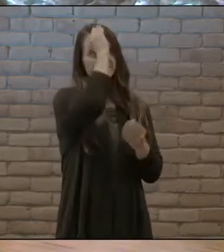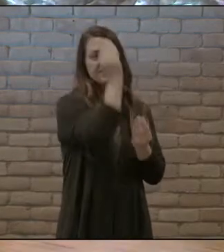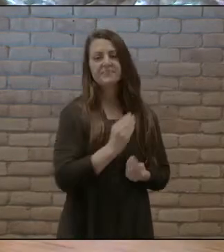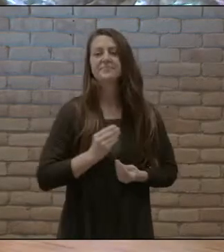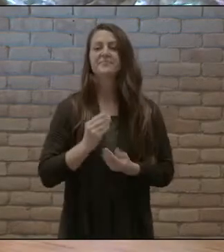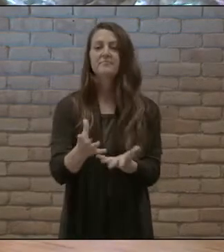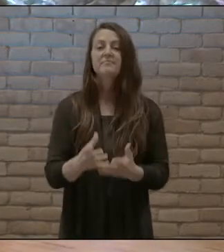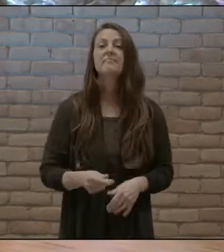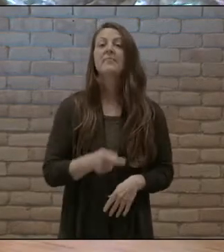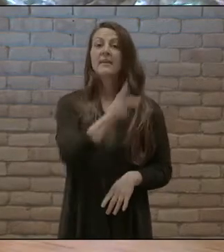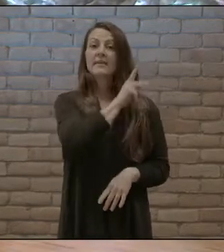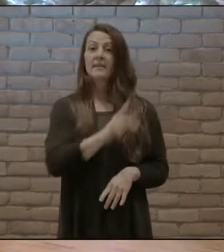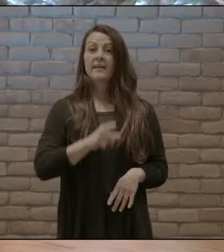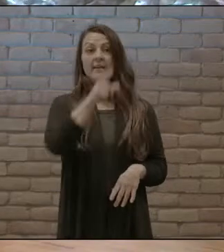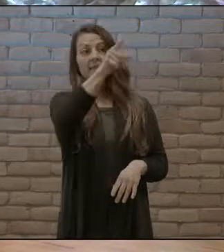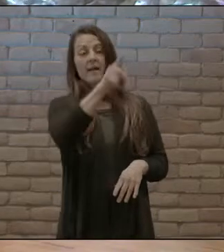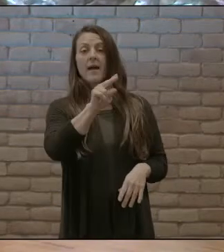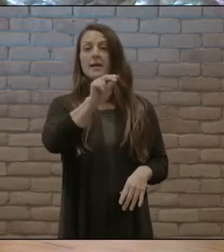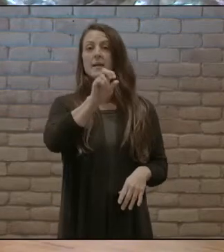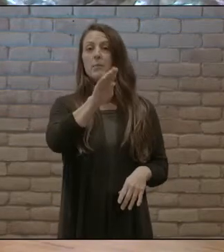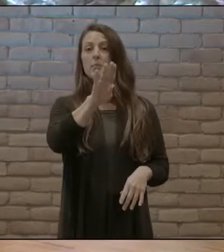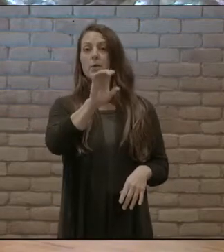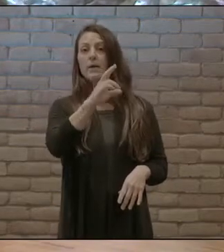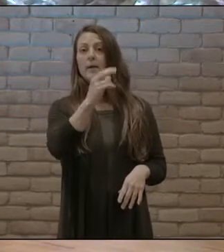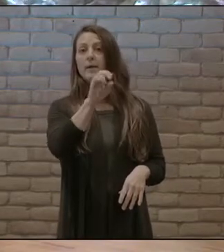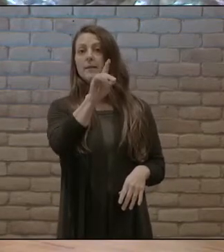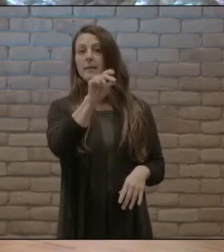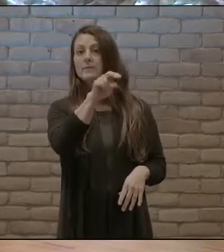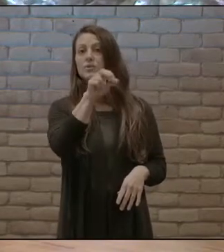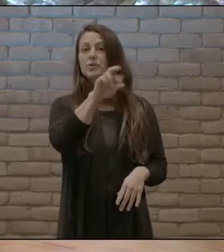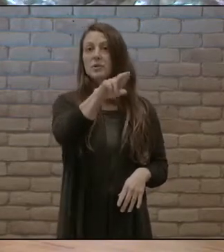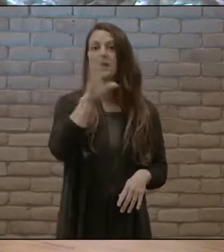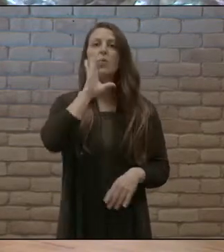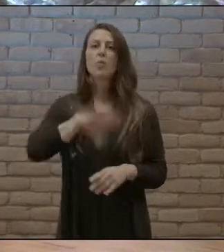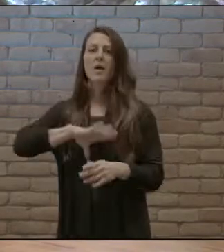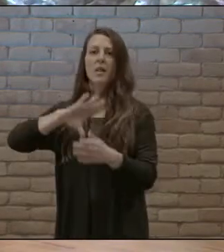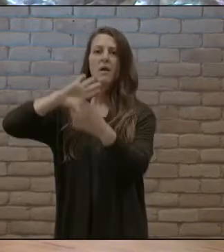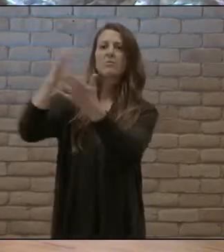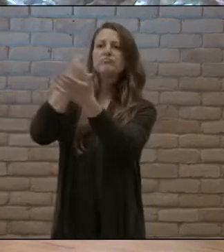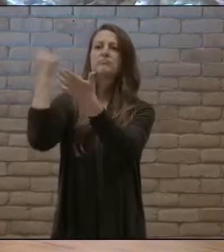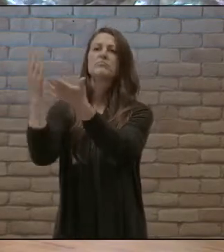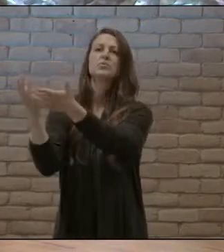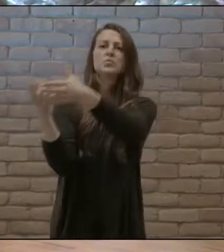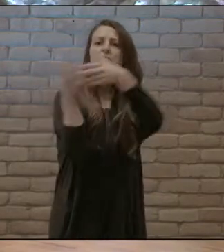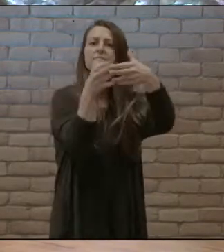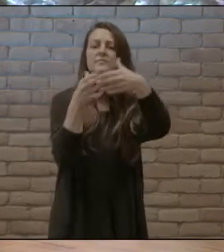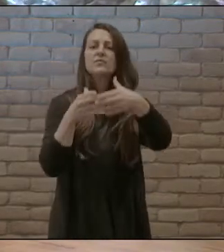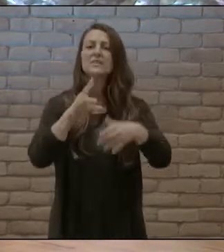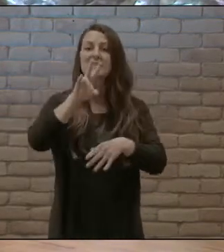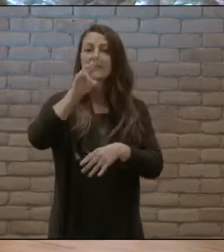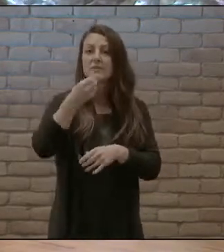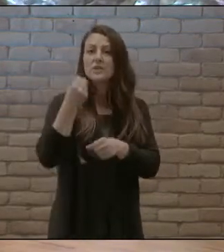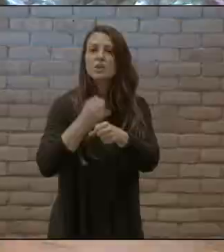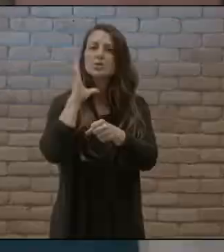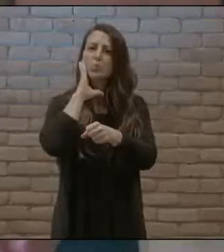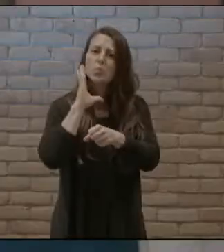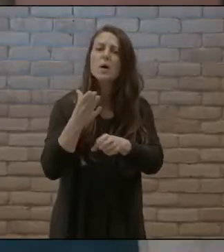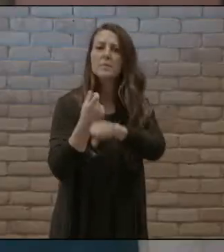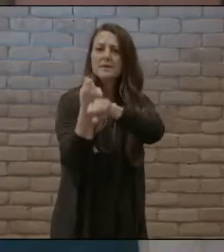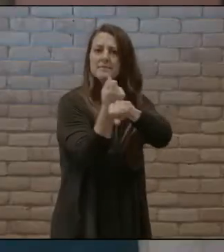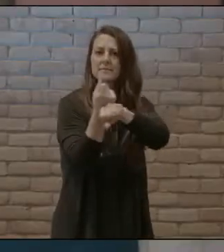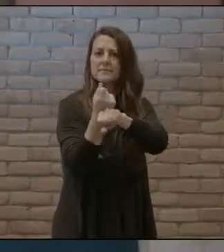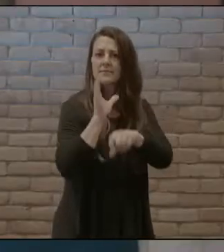King Nebuchadnezzar is going to take you into captivity for 70 years. And that's